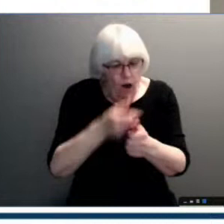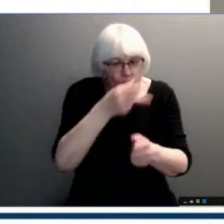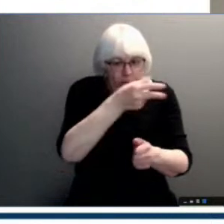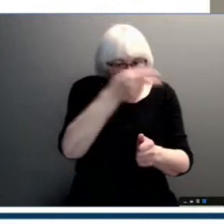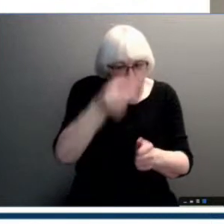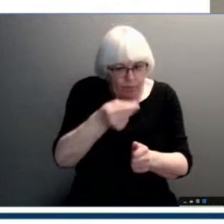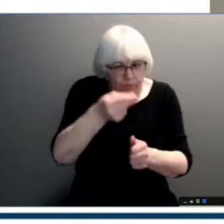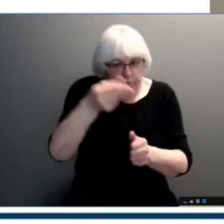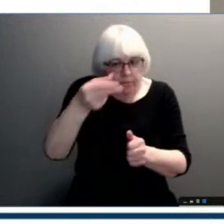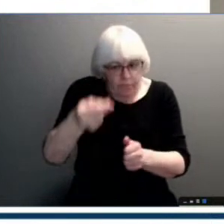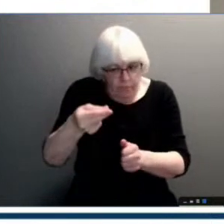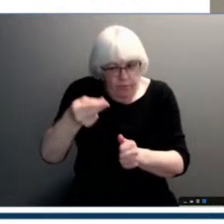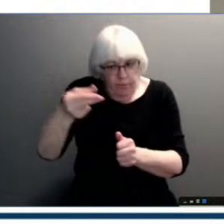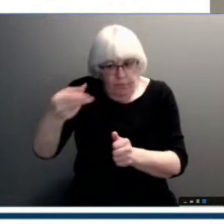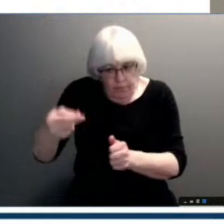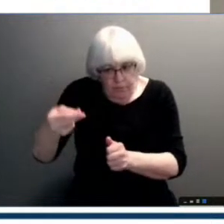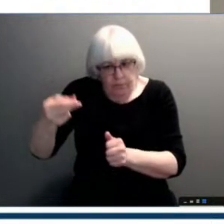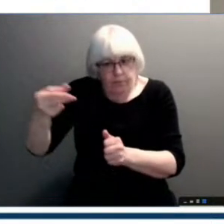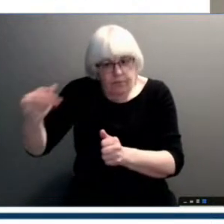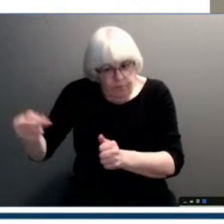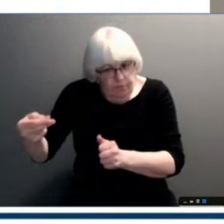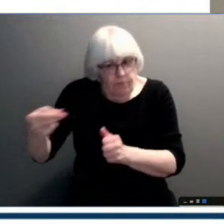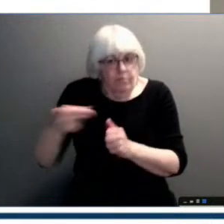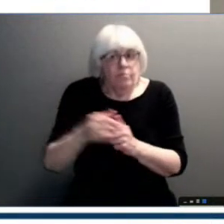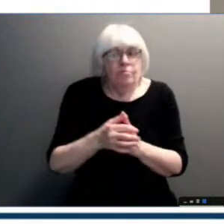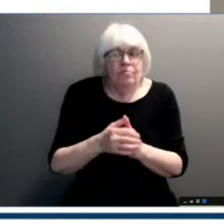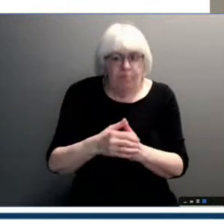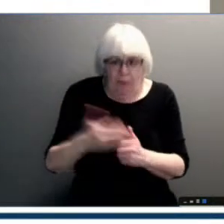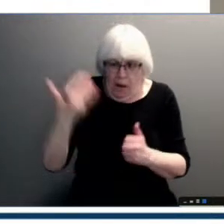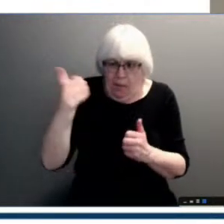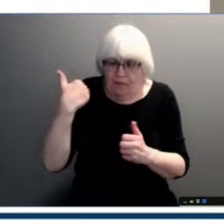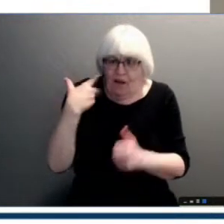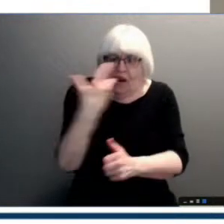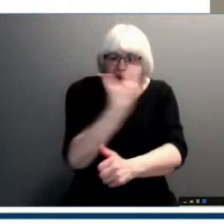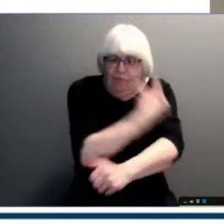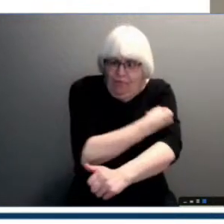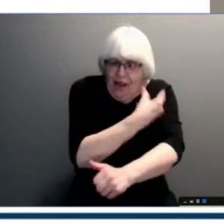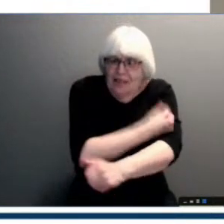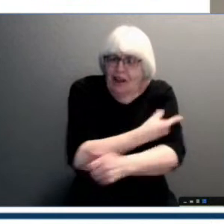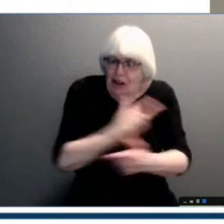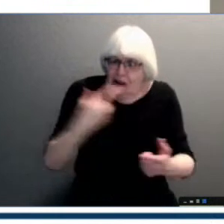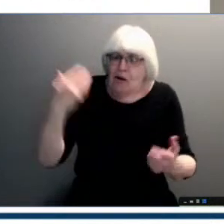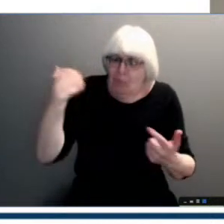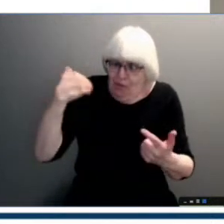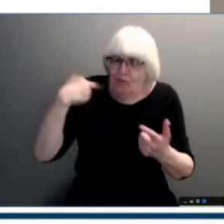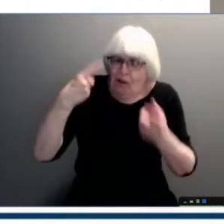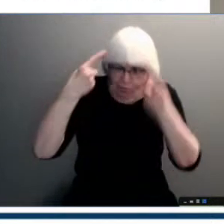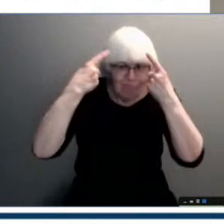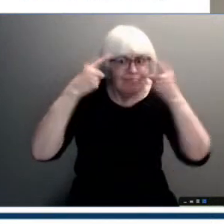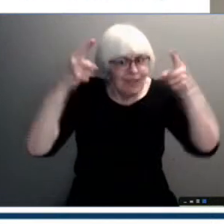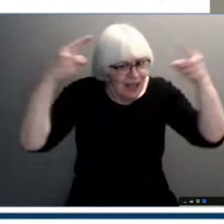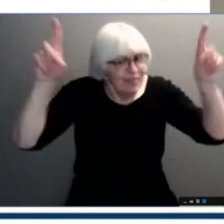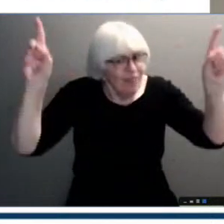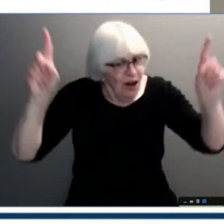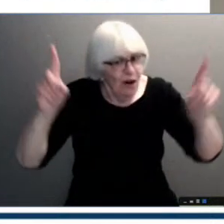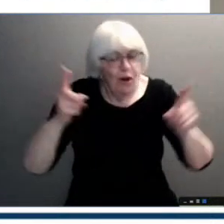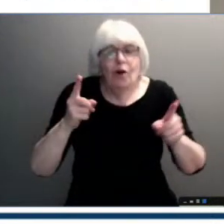approach paid off and showed its success in the first couple of waves. So I don't see any reason why we would move away from that